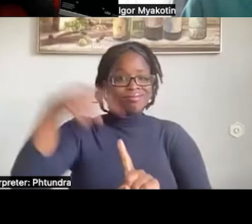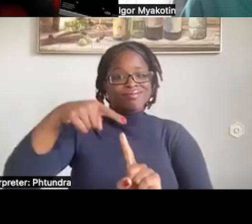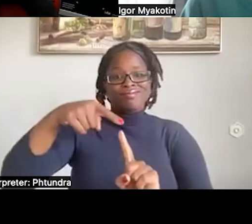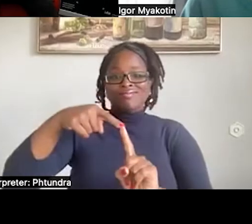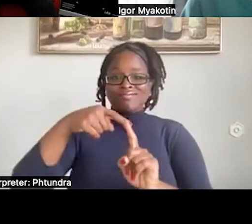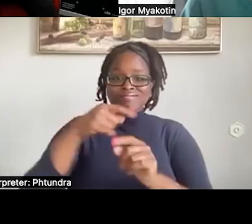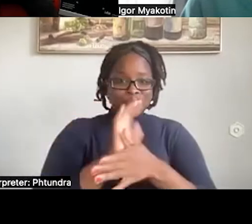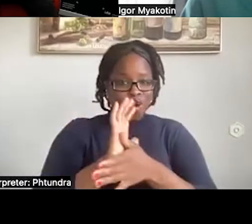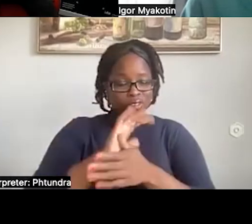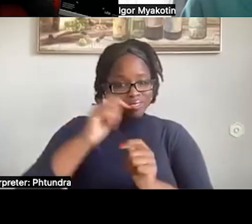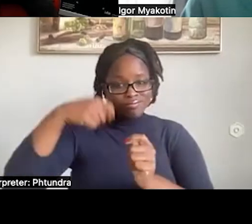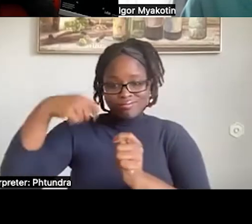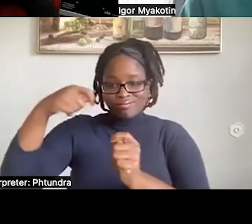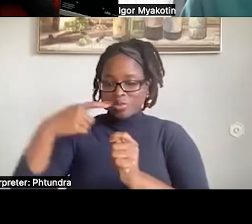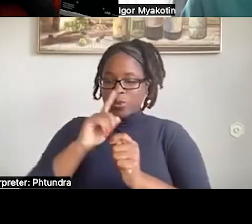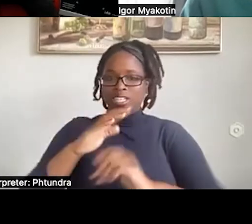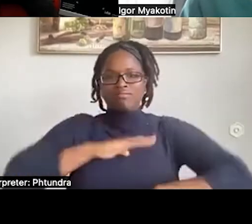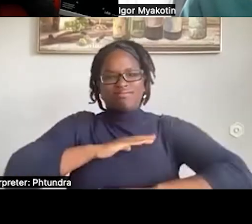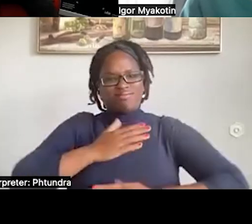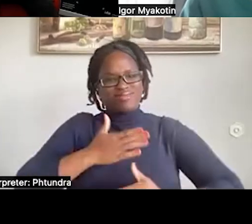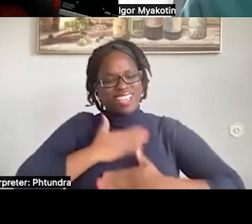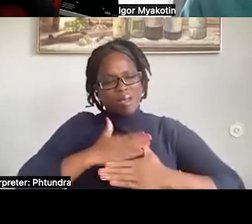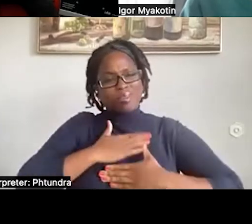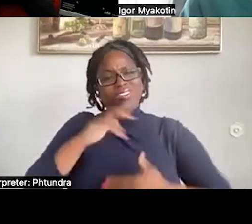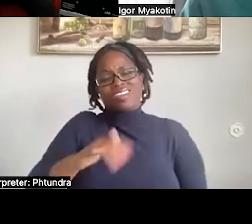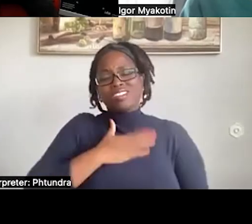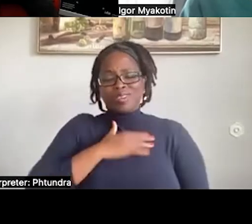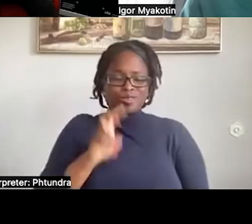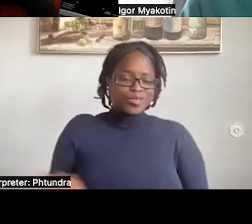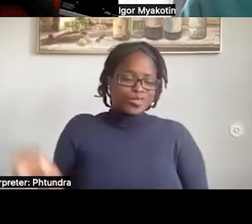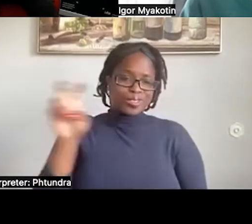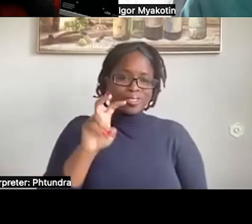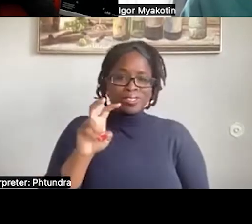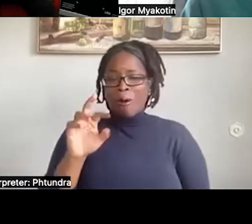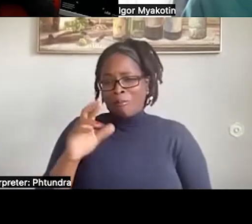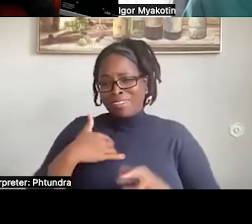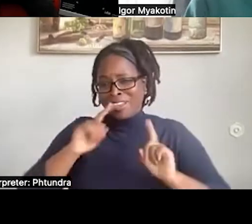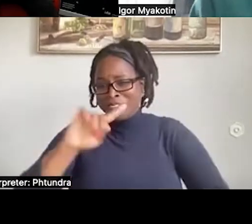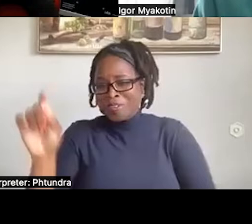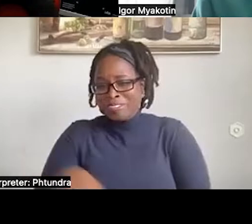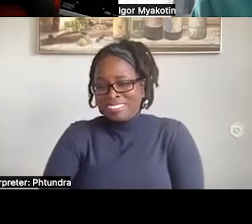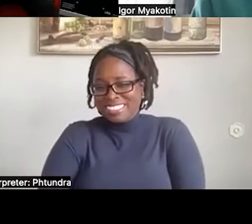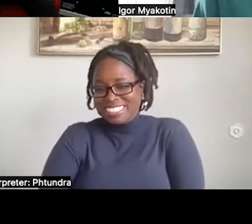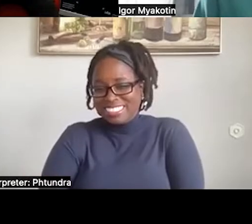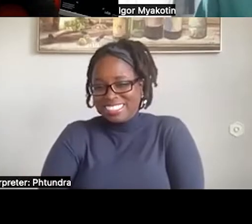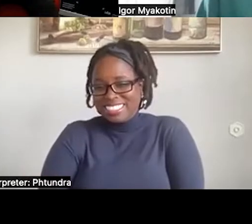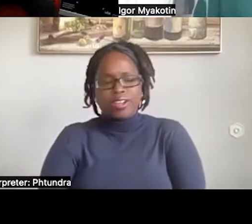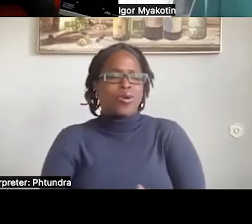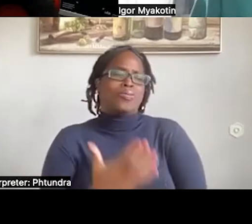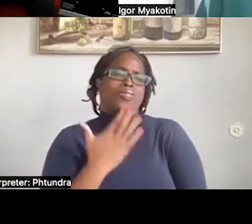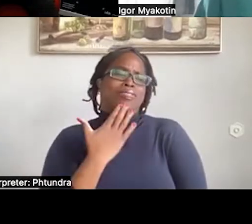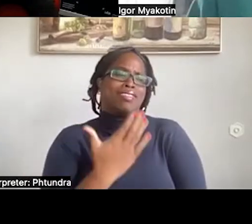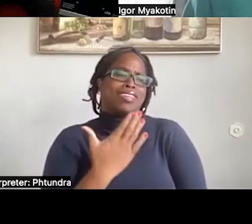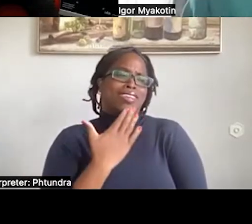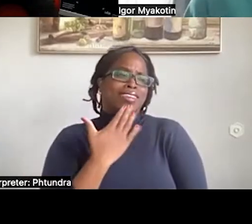happier. And yeah, that's my journey. I don't know if I answered your question. Well, no, well, thank you for being you